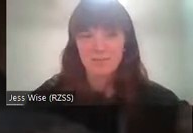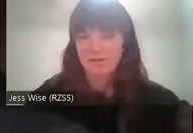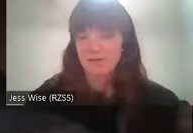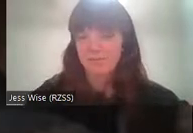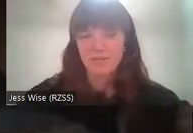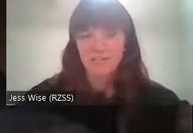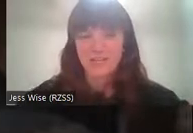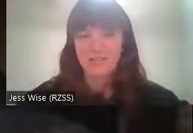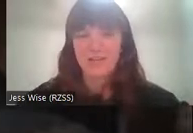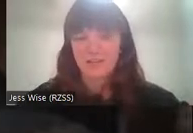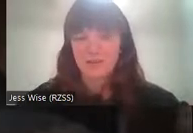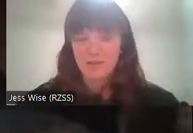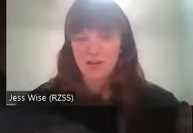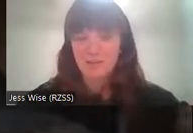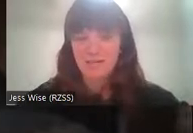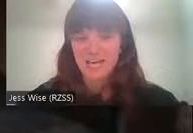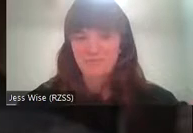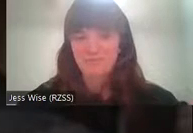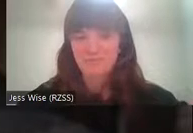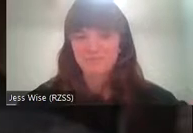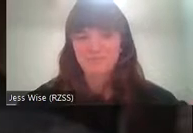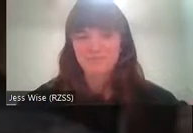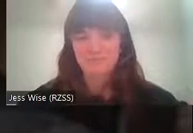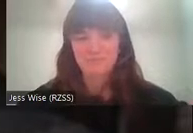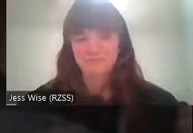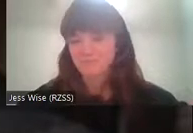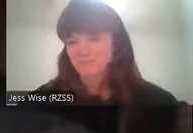with Highland Wildlife Park. So I'll be quiet for a bit now.